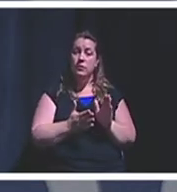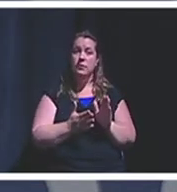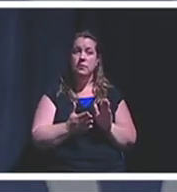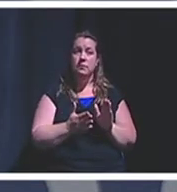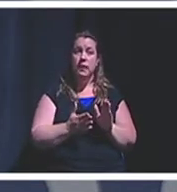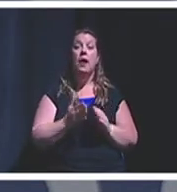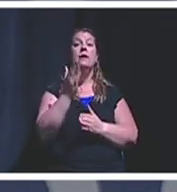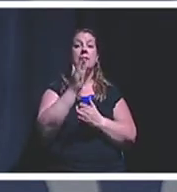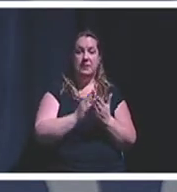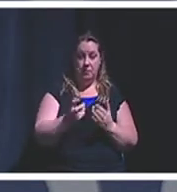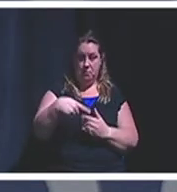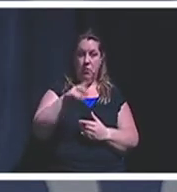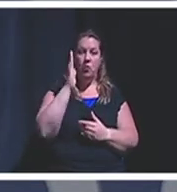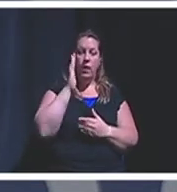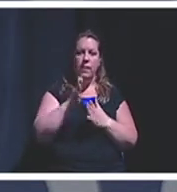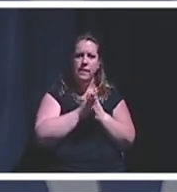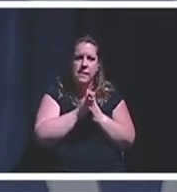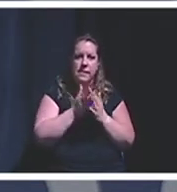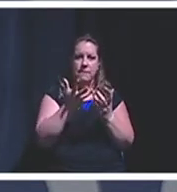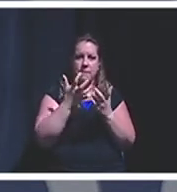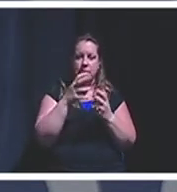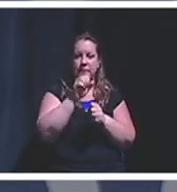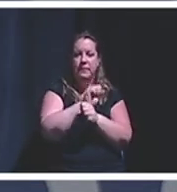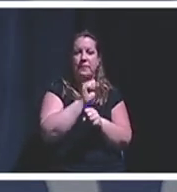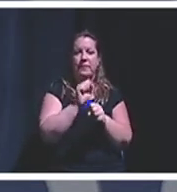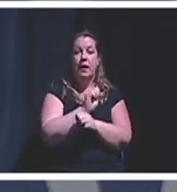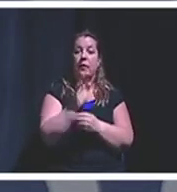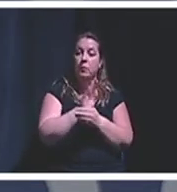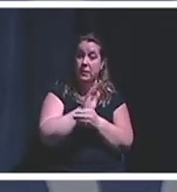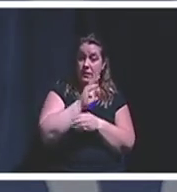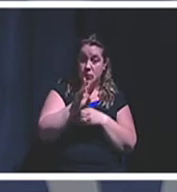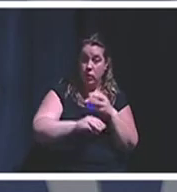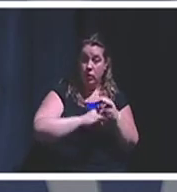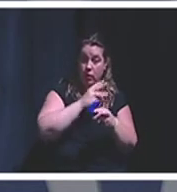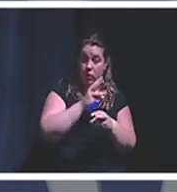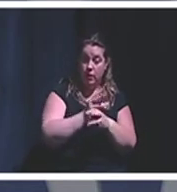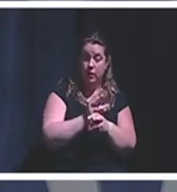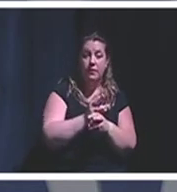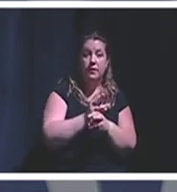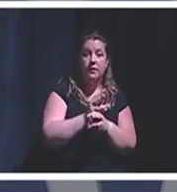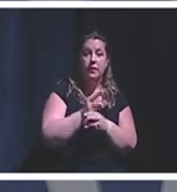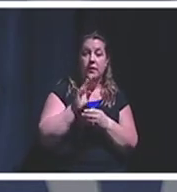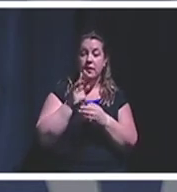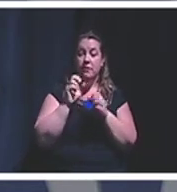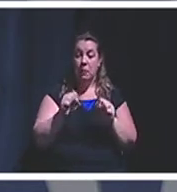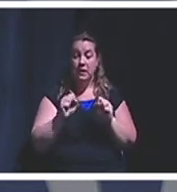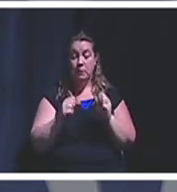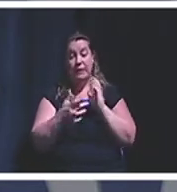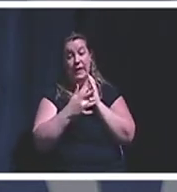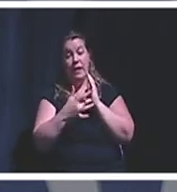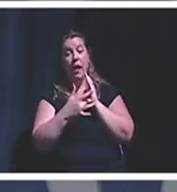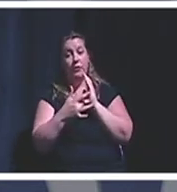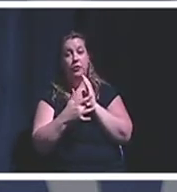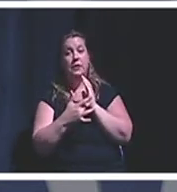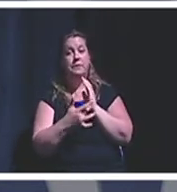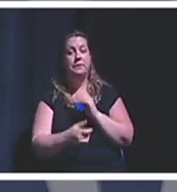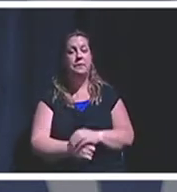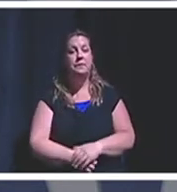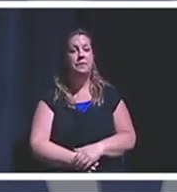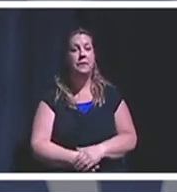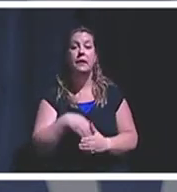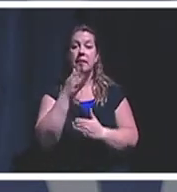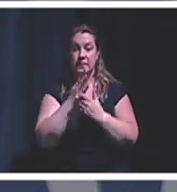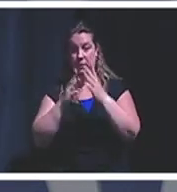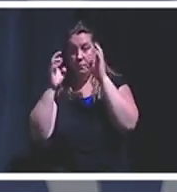Some of you will find yourselves employed in the business world, possibly in the technology sector, others in